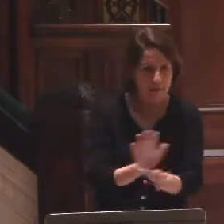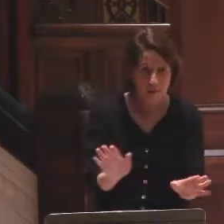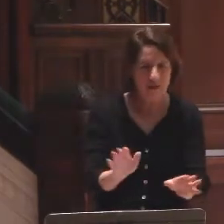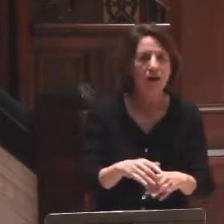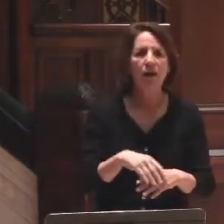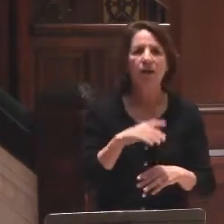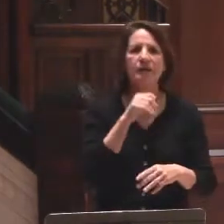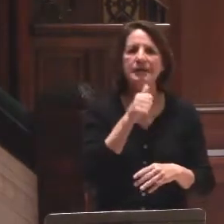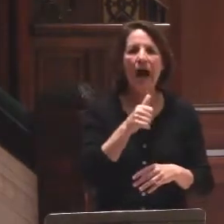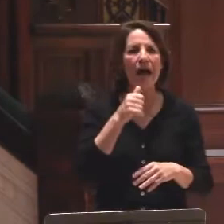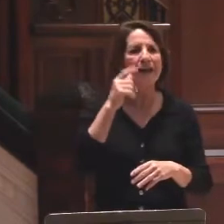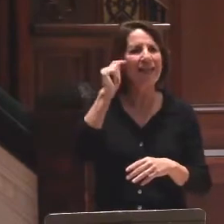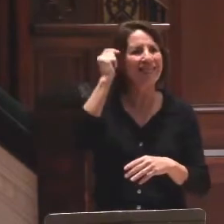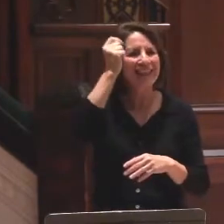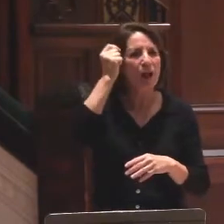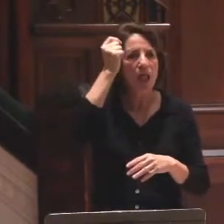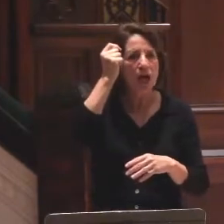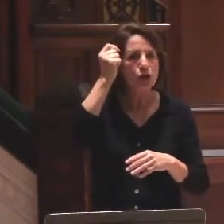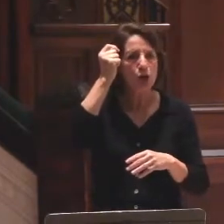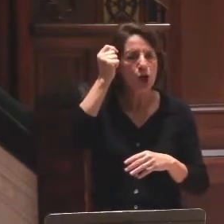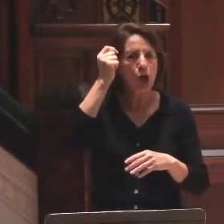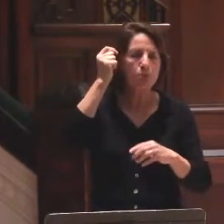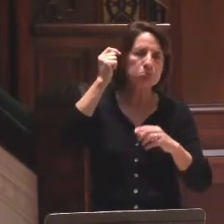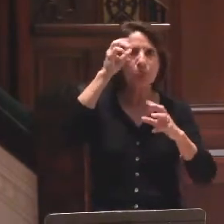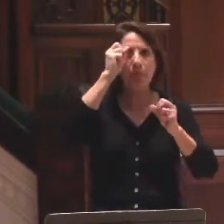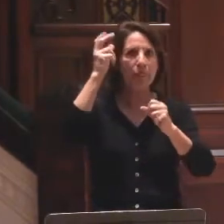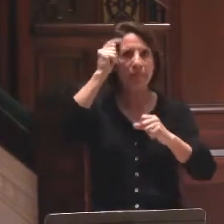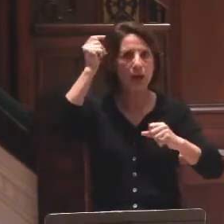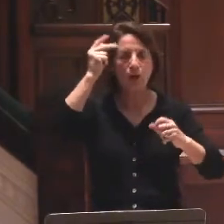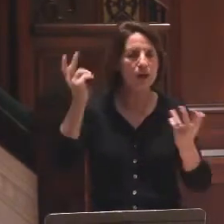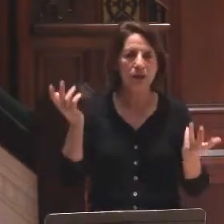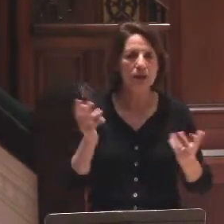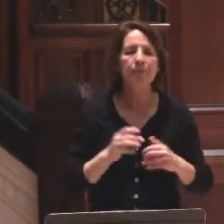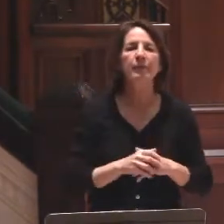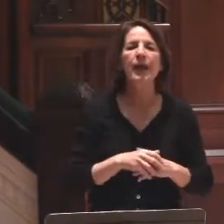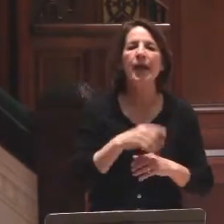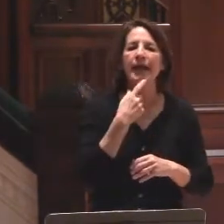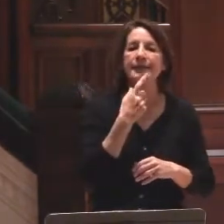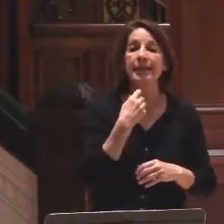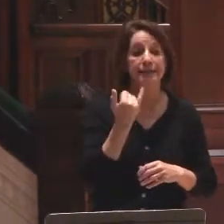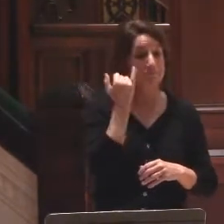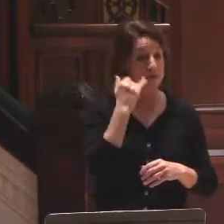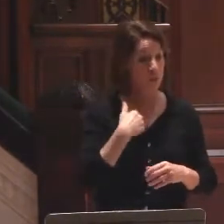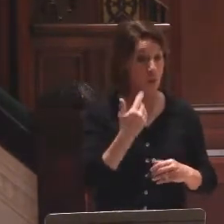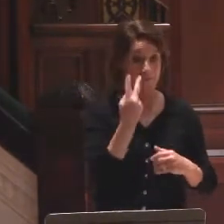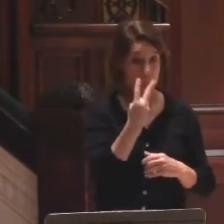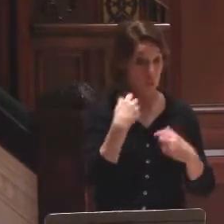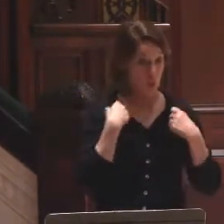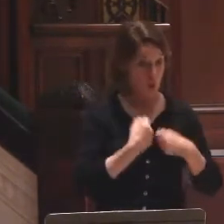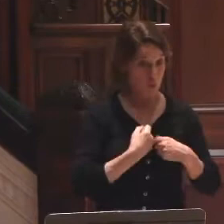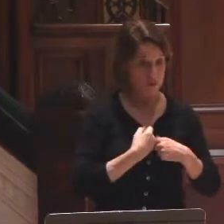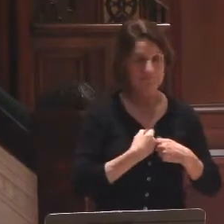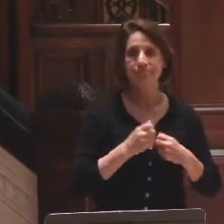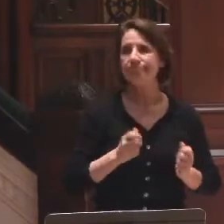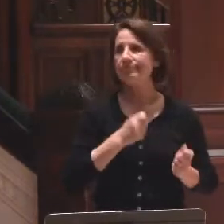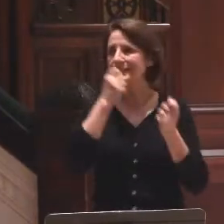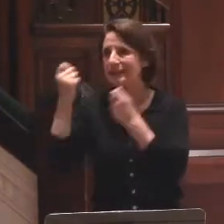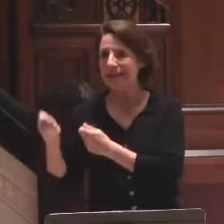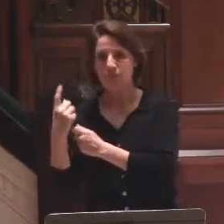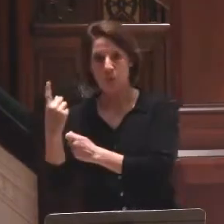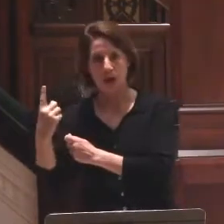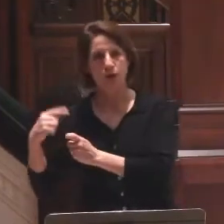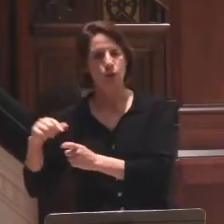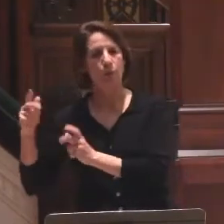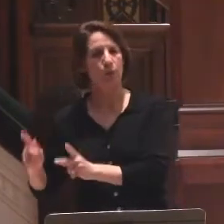or theological abstractions. When they ask him, what are we to do? He bluntly says, if you have two coats, give one coat to the person who doesn't have a